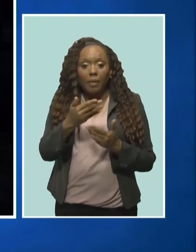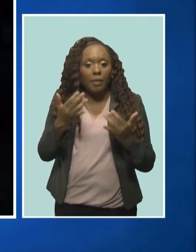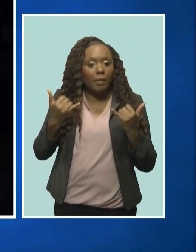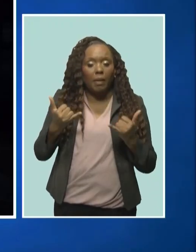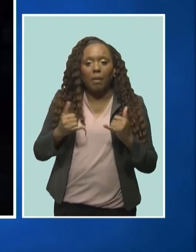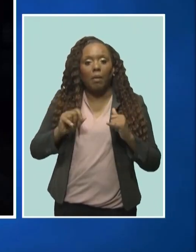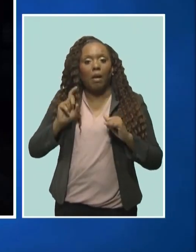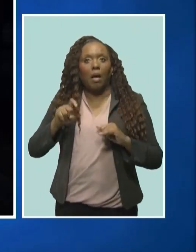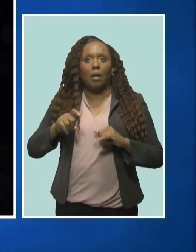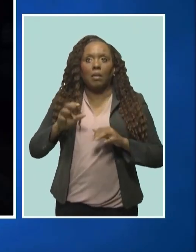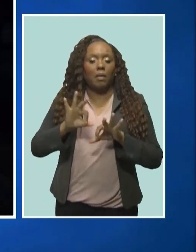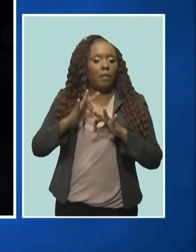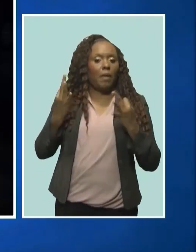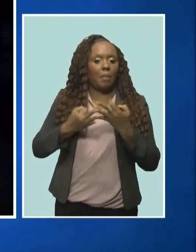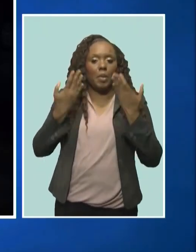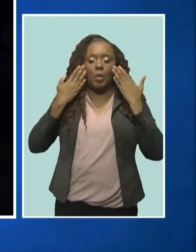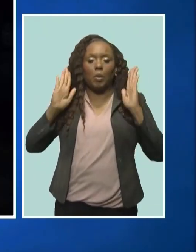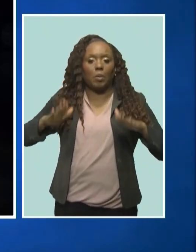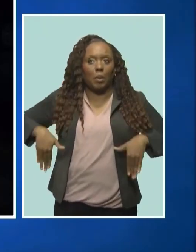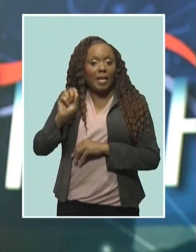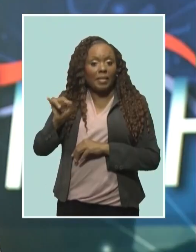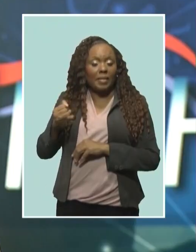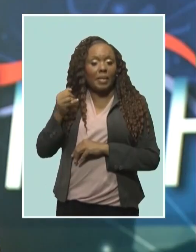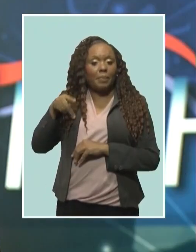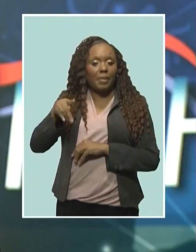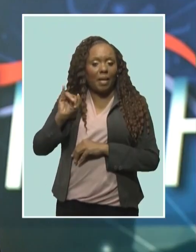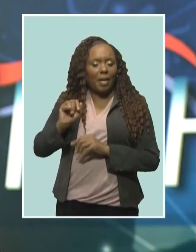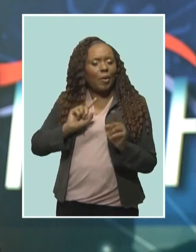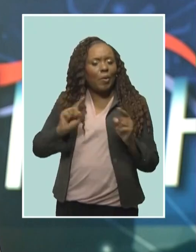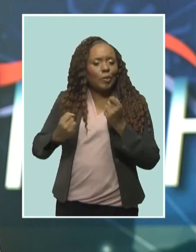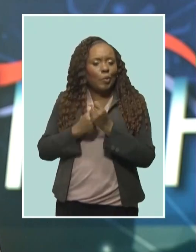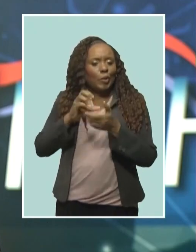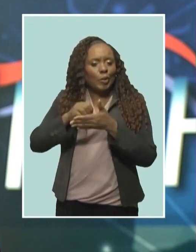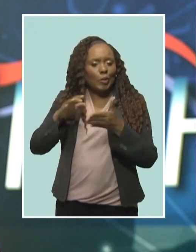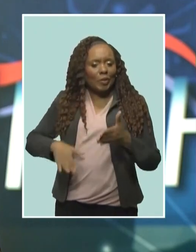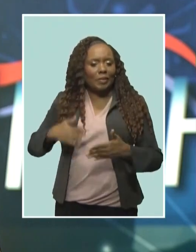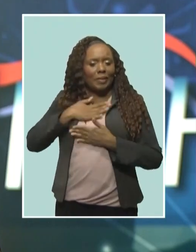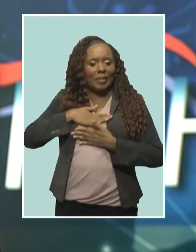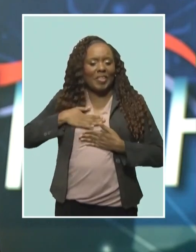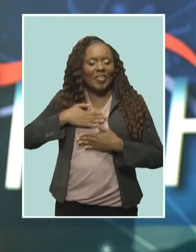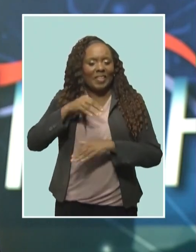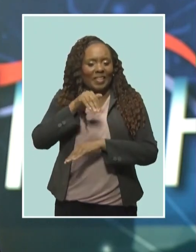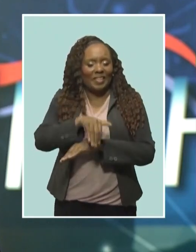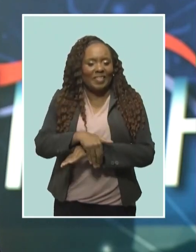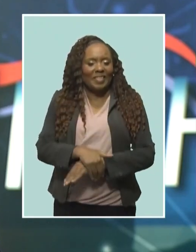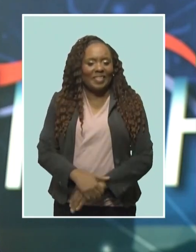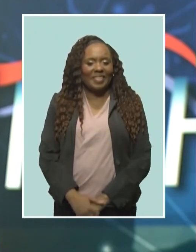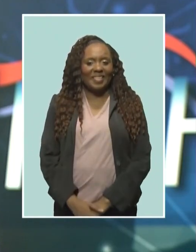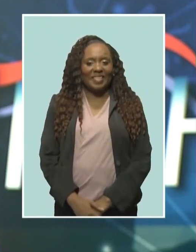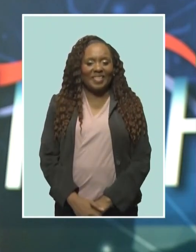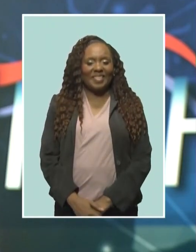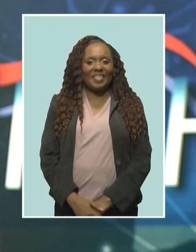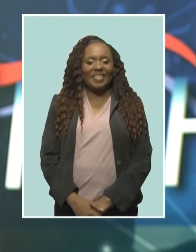information because the family has not been informed. Thanks for viewing. Do enjoy the rest of your evening.